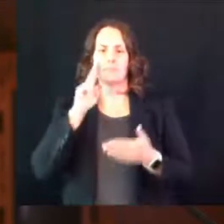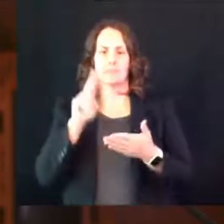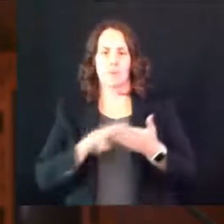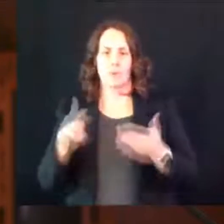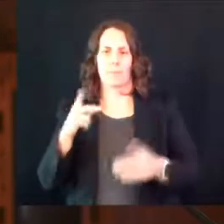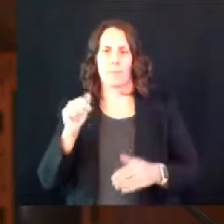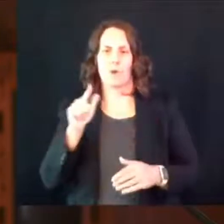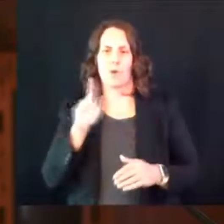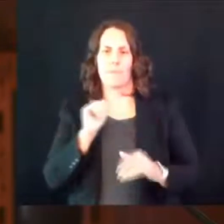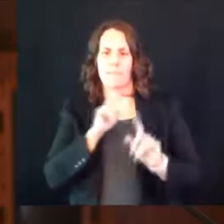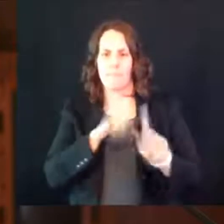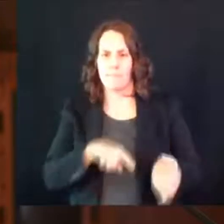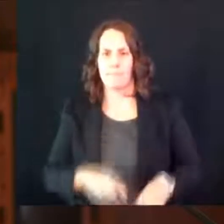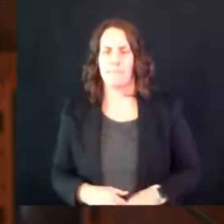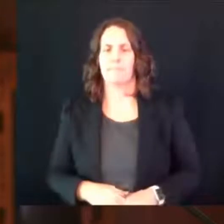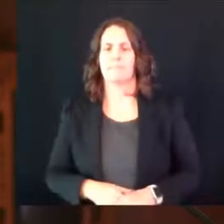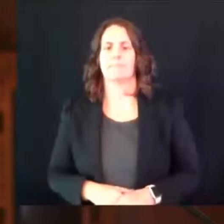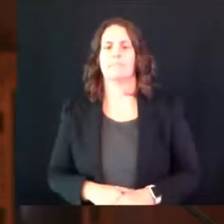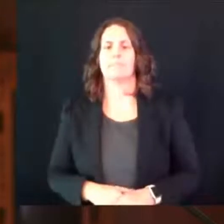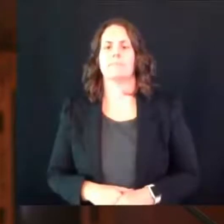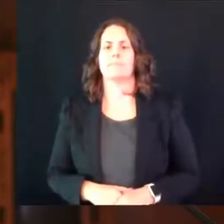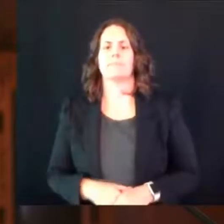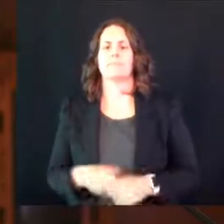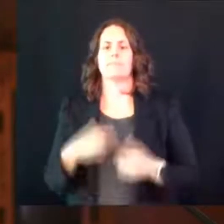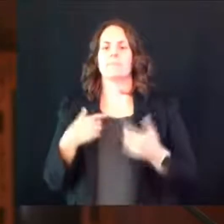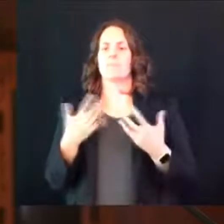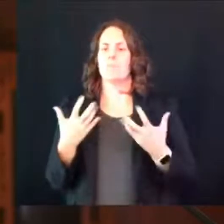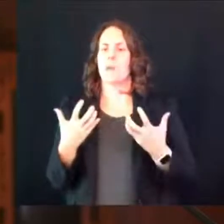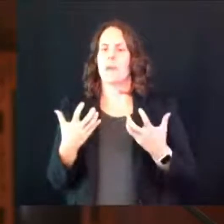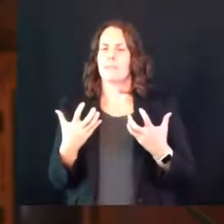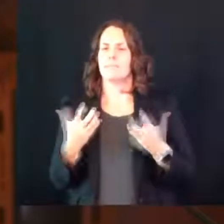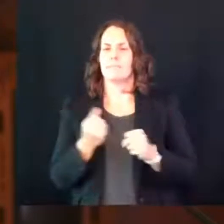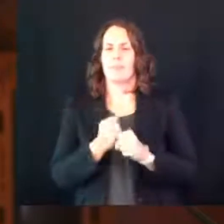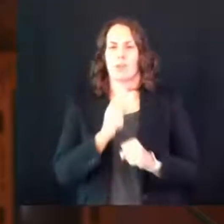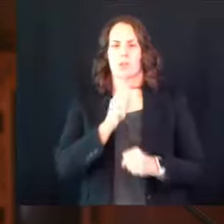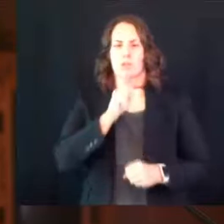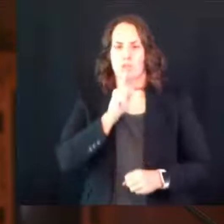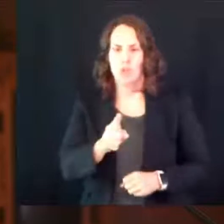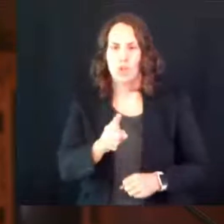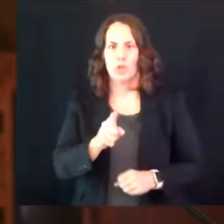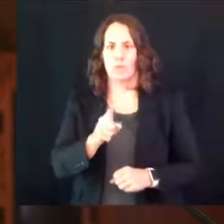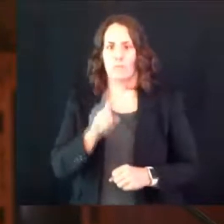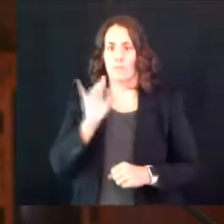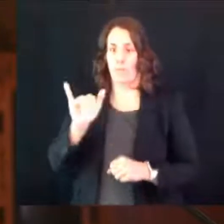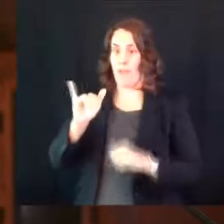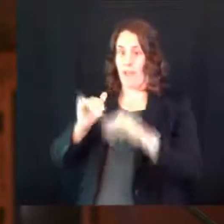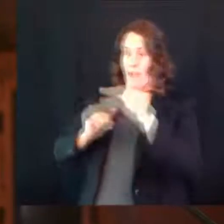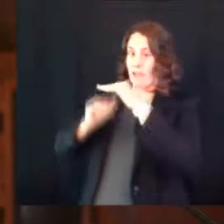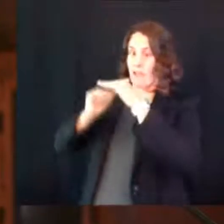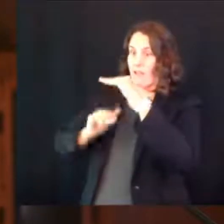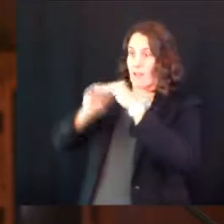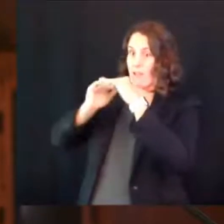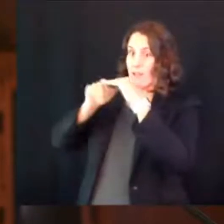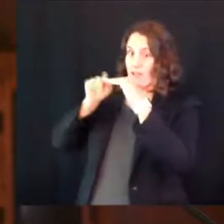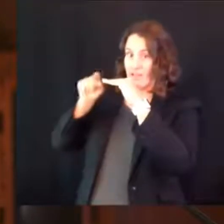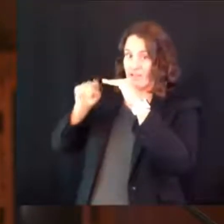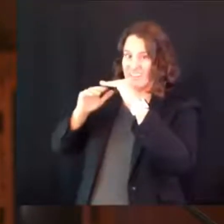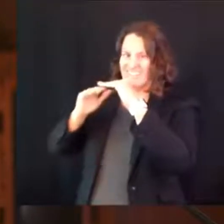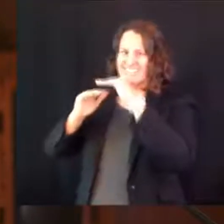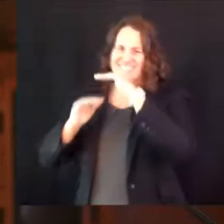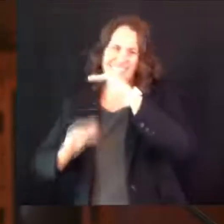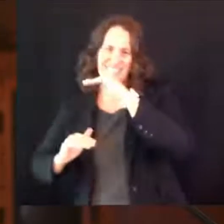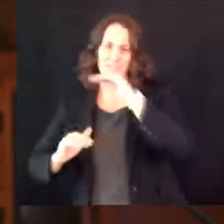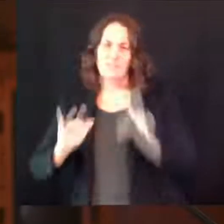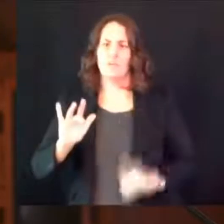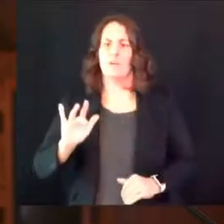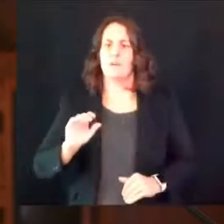in my opening remarks, we would encourage local jurisdictions who can and need to do more